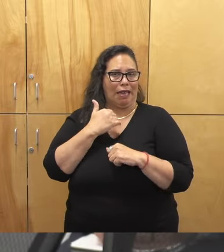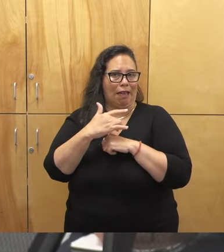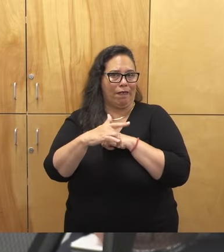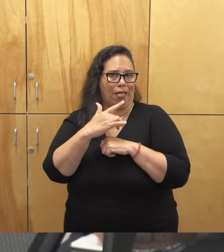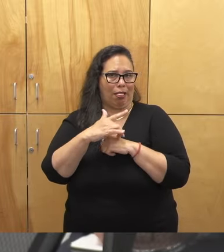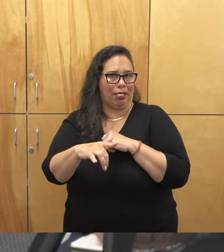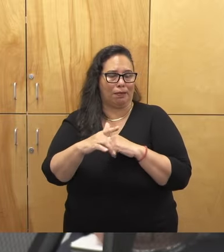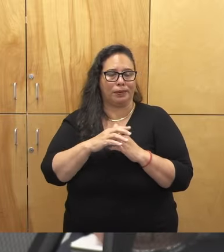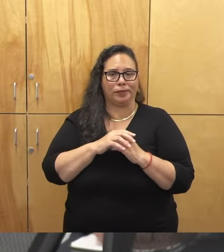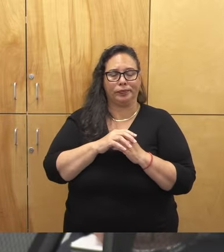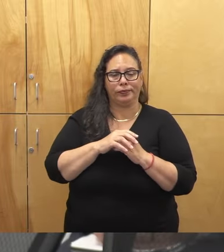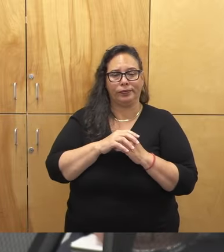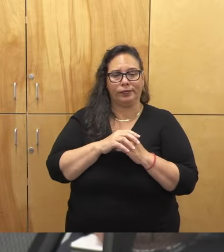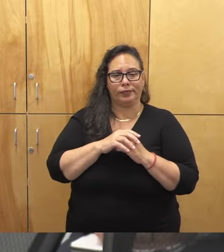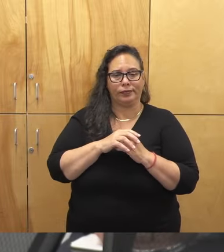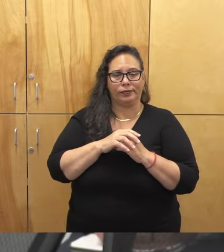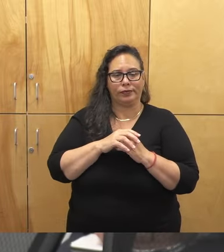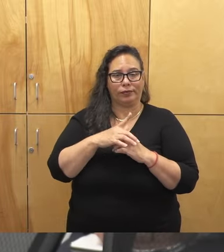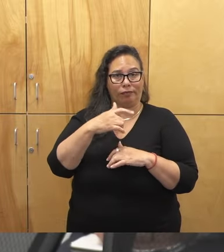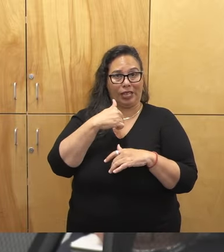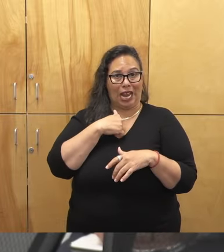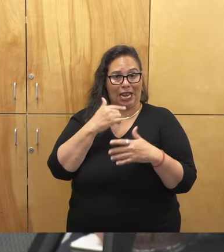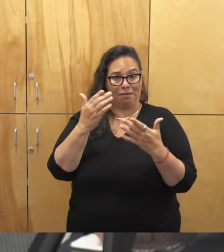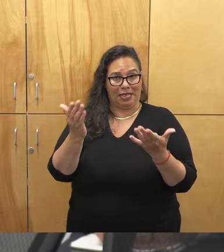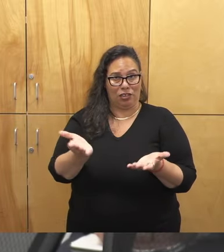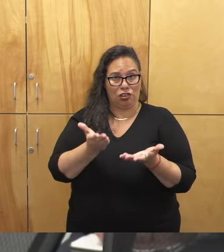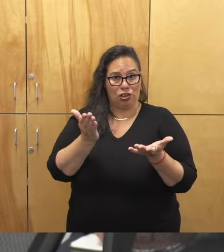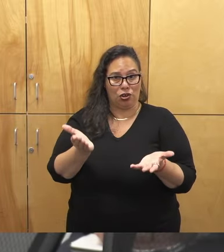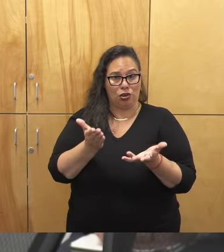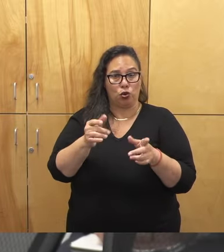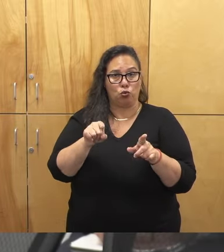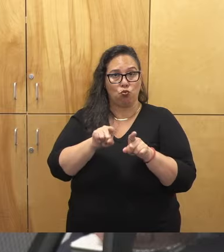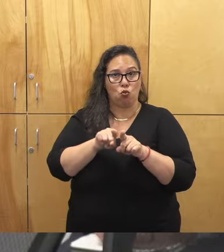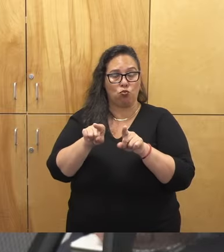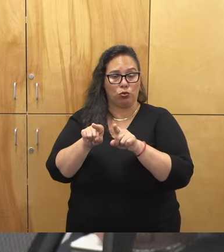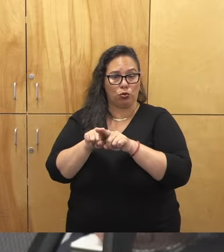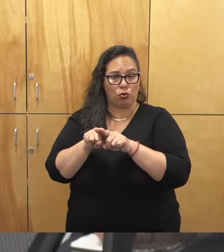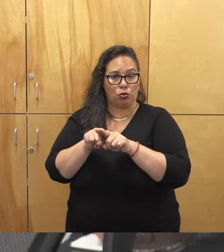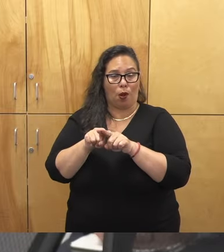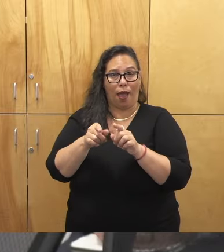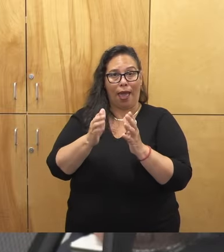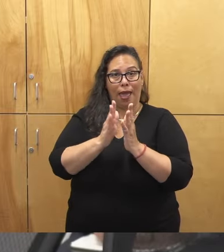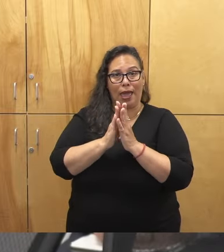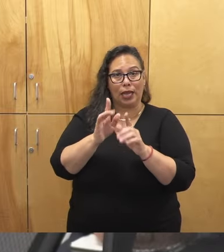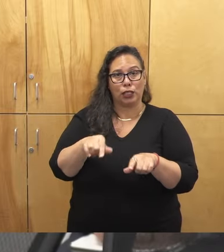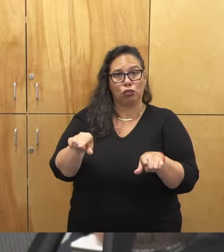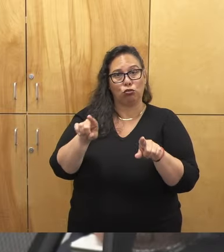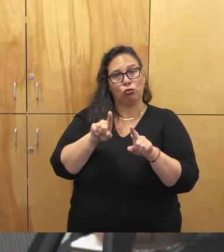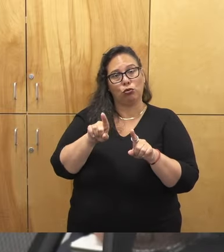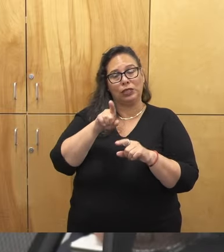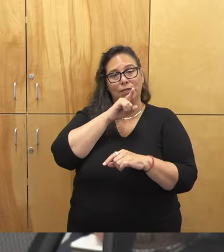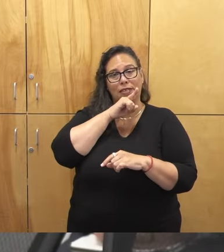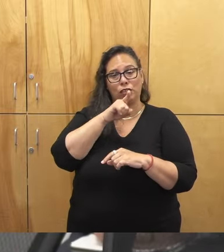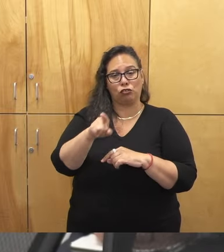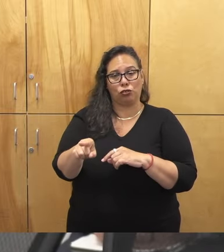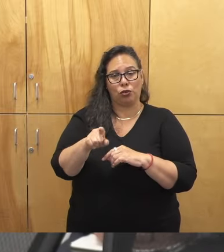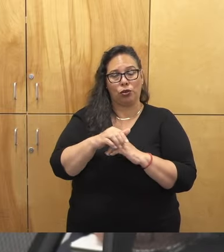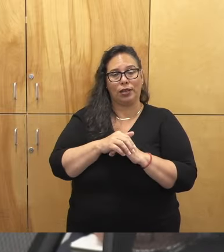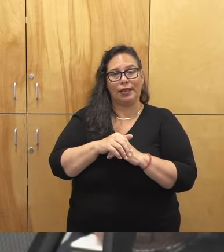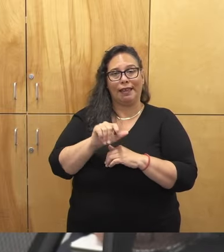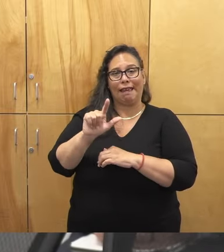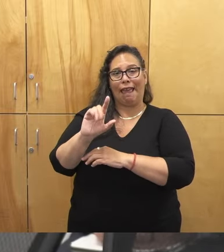them. And I'm here to also ask you to make sure that the